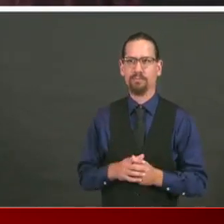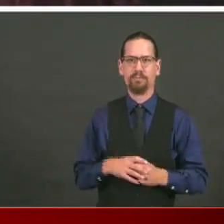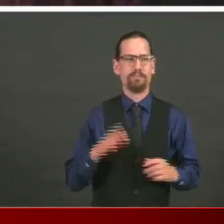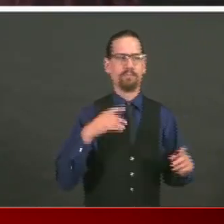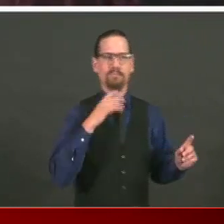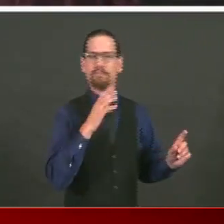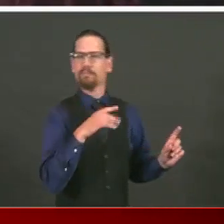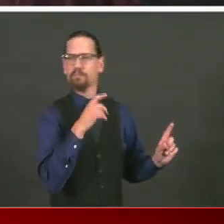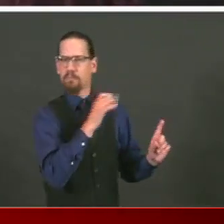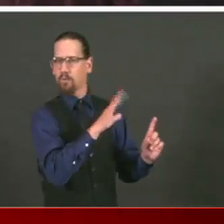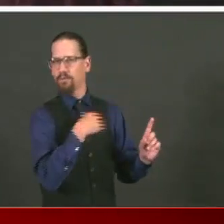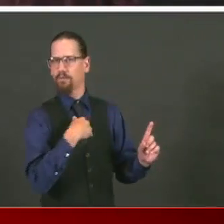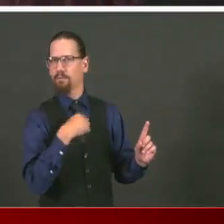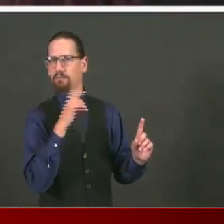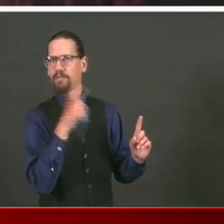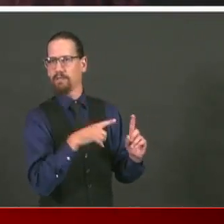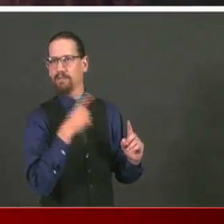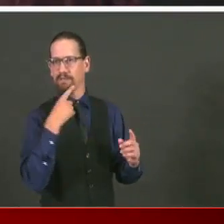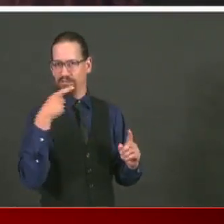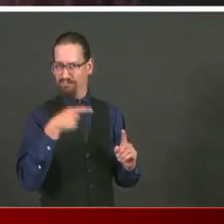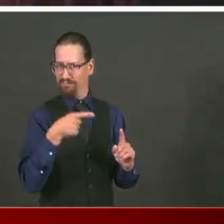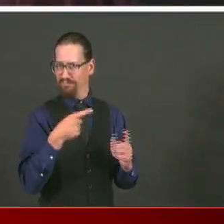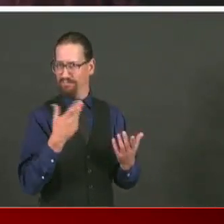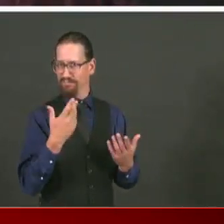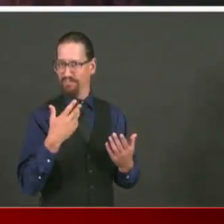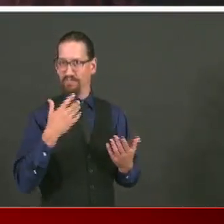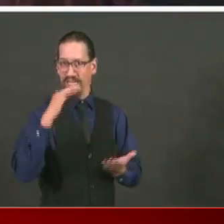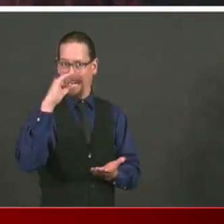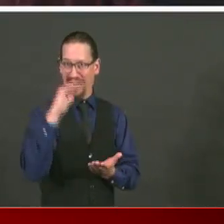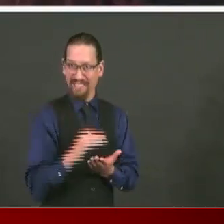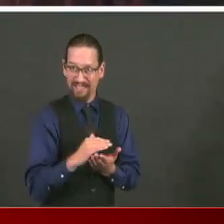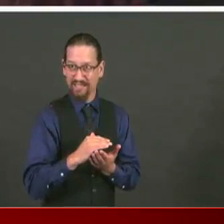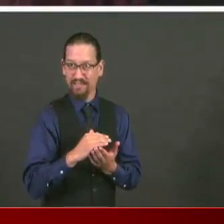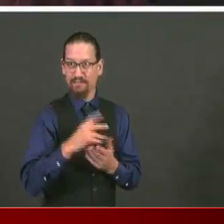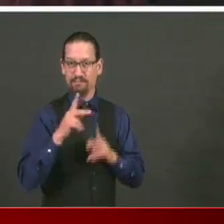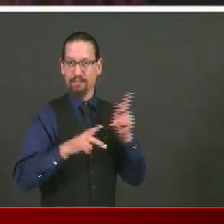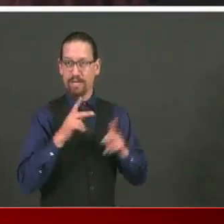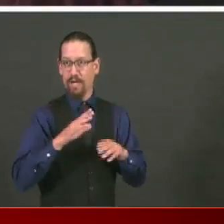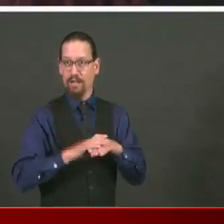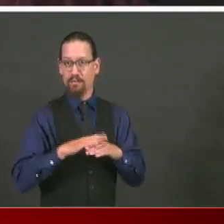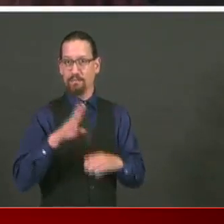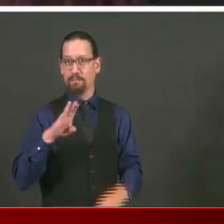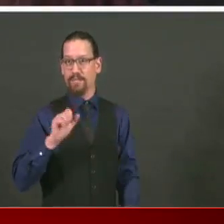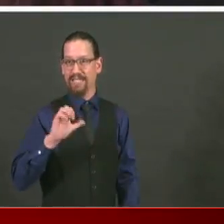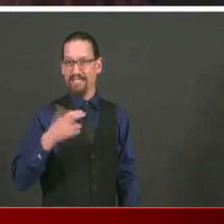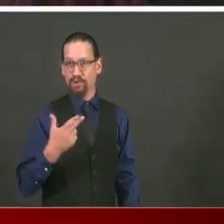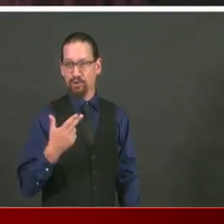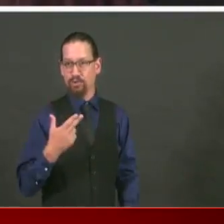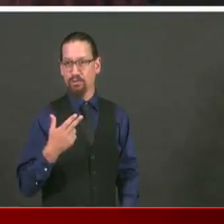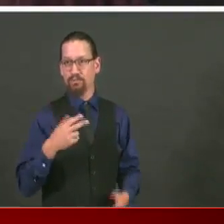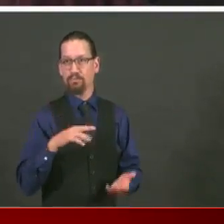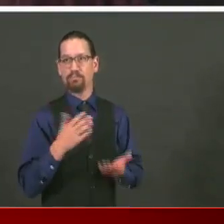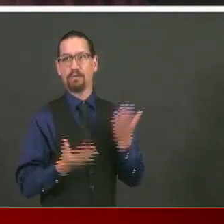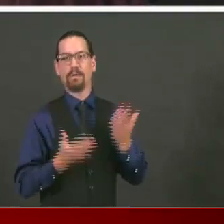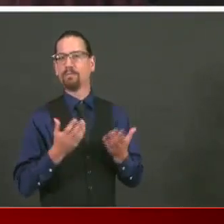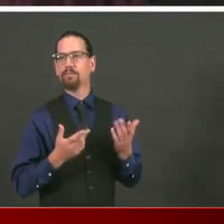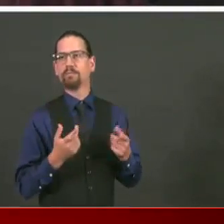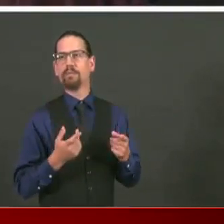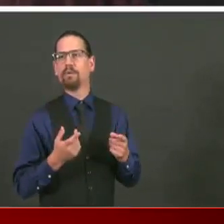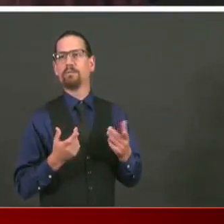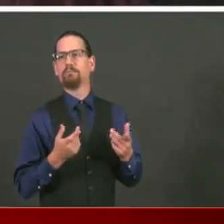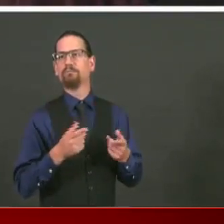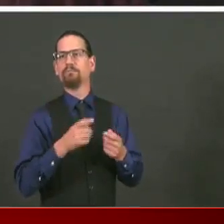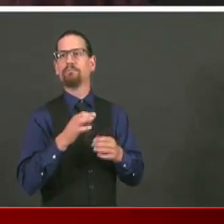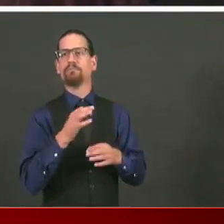you, the Raimondo family, got in the car, wouldn't you then try to find maybe East Matunic we can get in? Yeah. Maybe we can. Absolutely. But won't it then just put